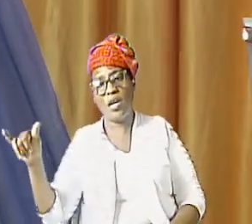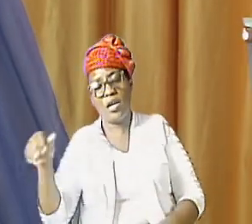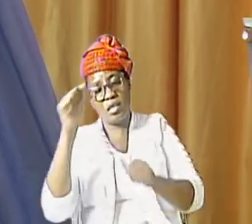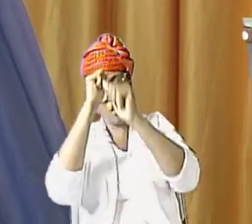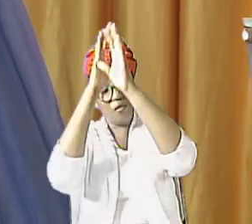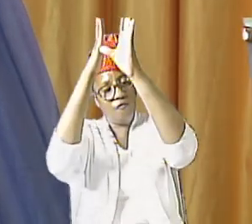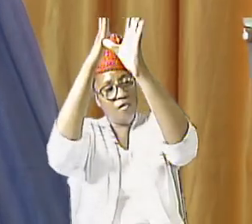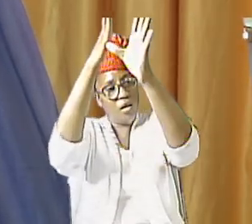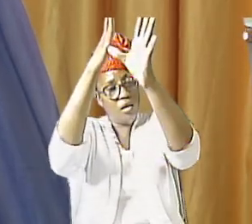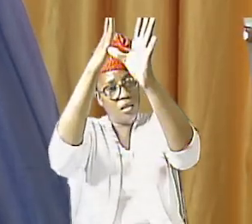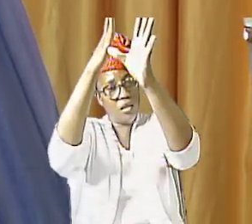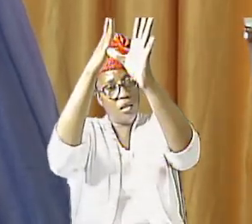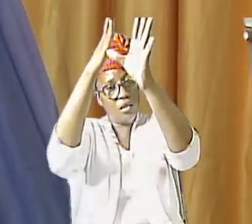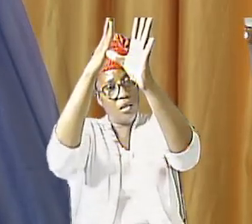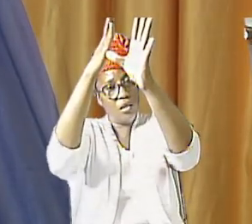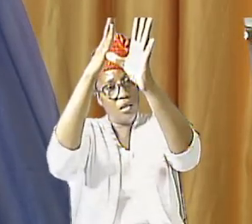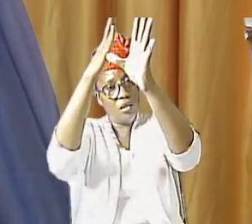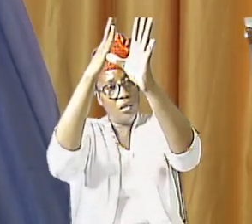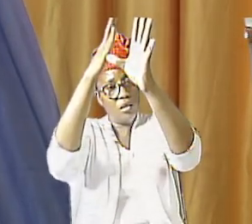Everlasting Father,